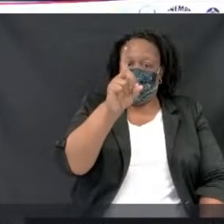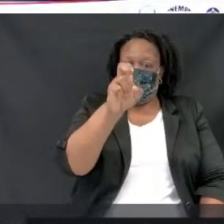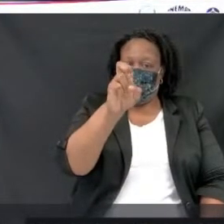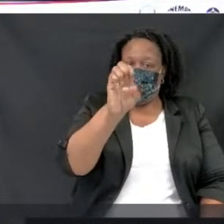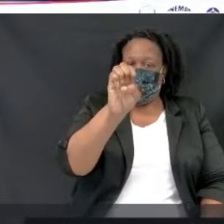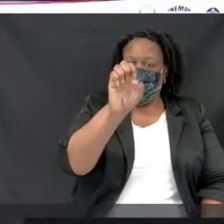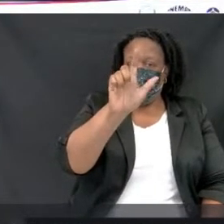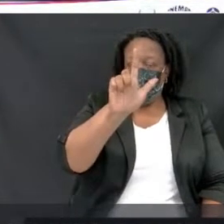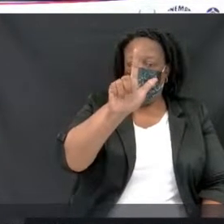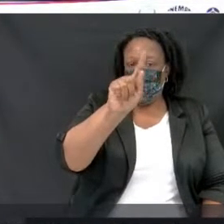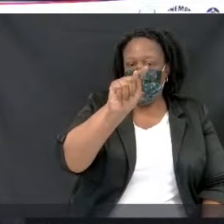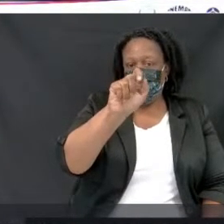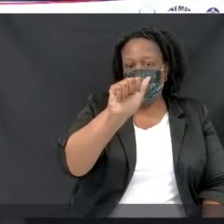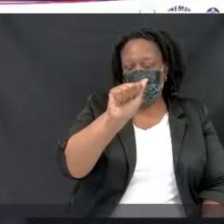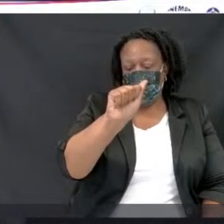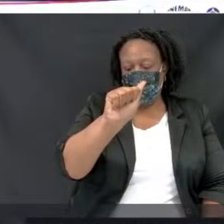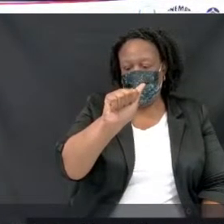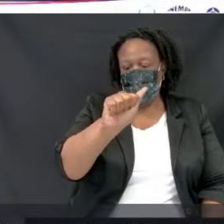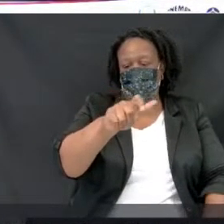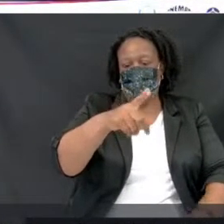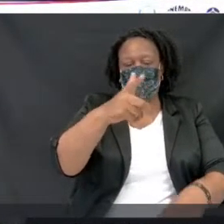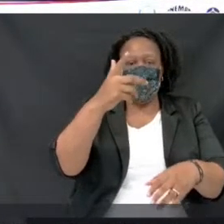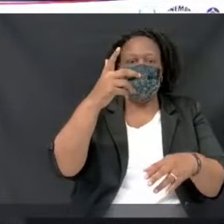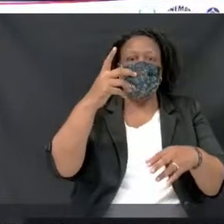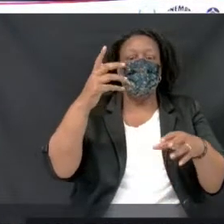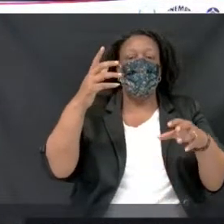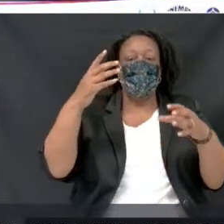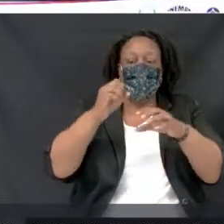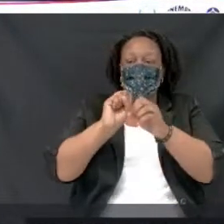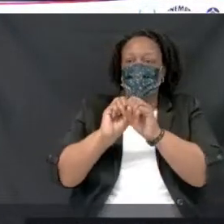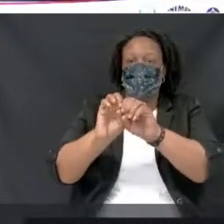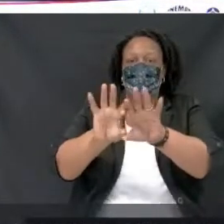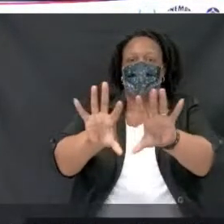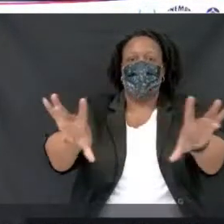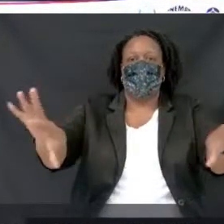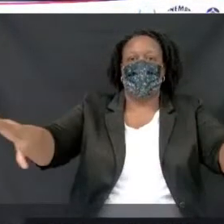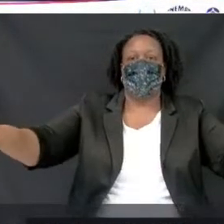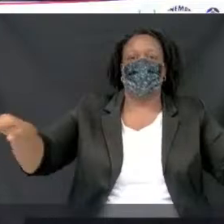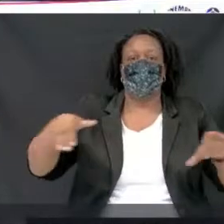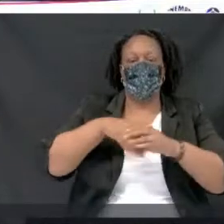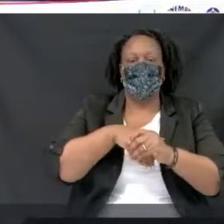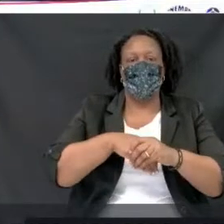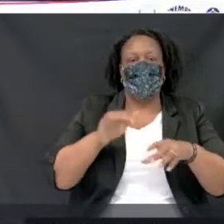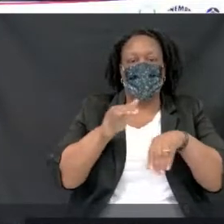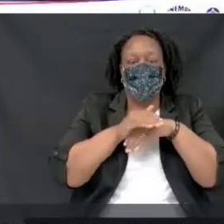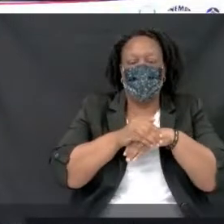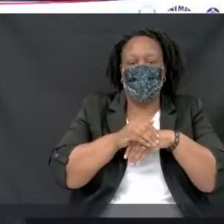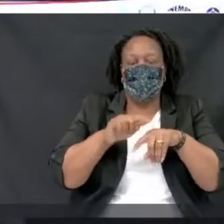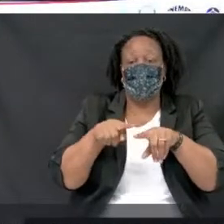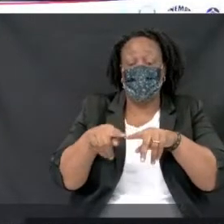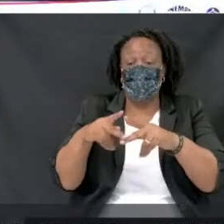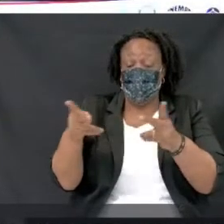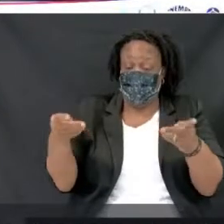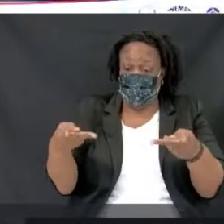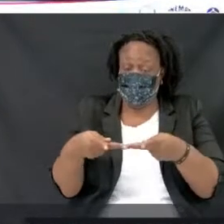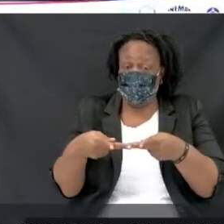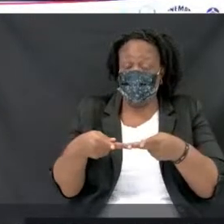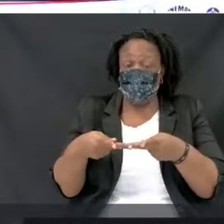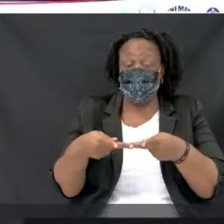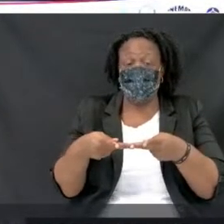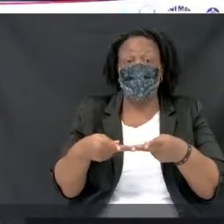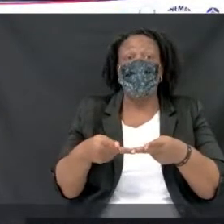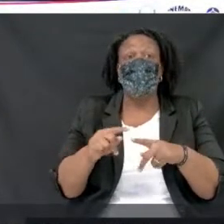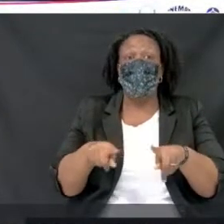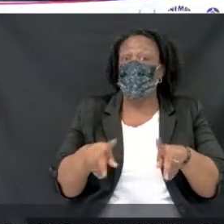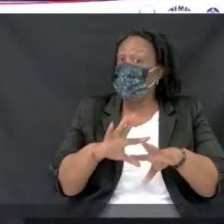COVID in Europe and North America. We have not yet experienced the Delta variant, but we need to prepare. If we want